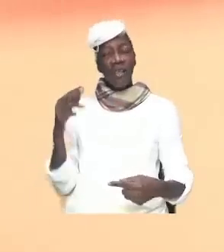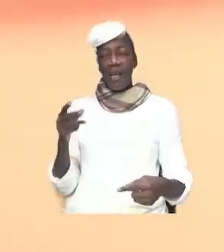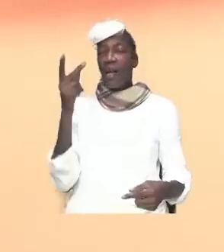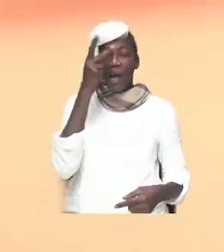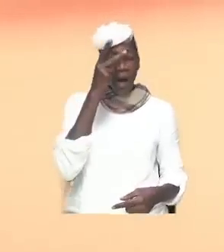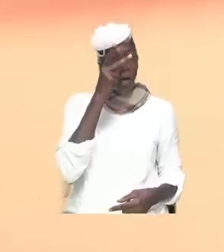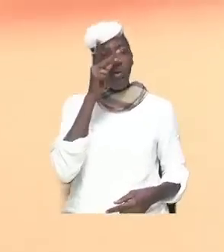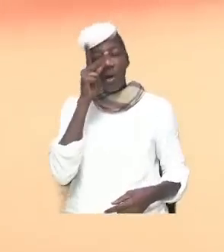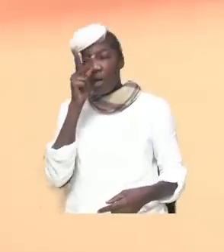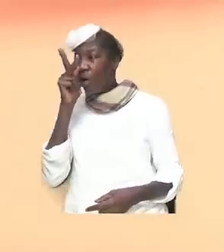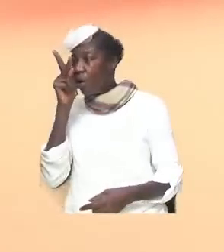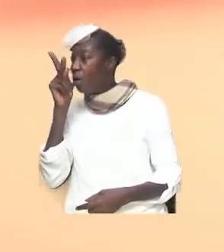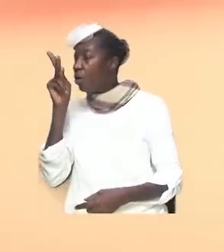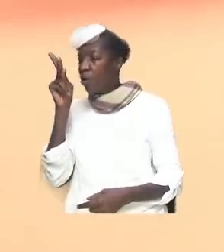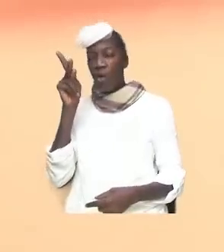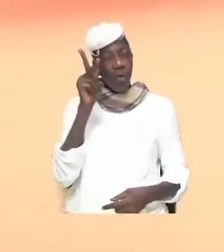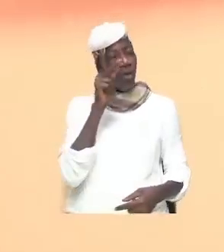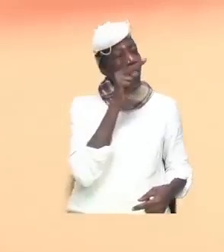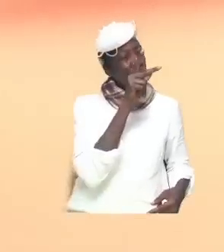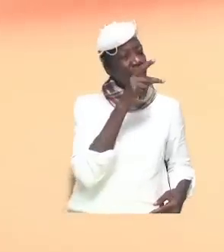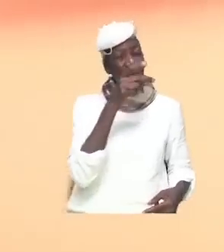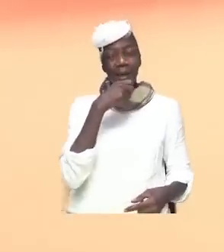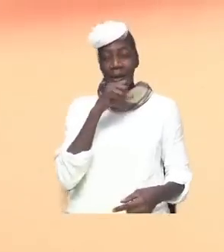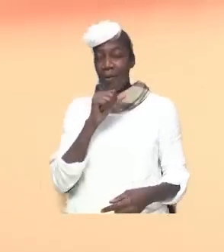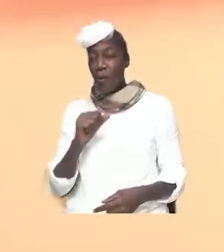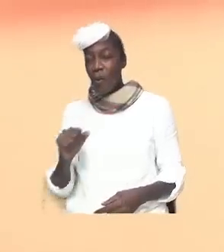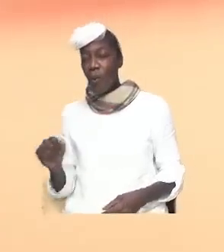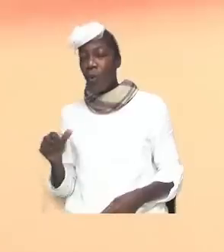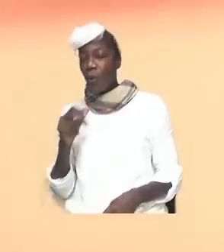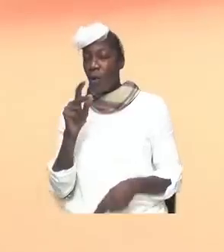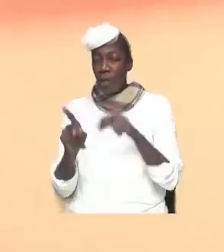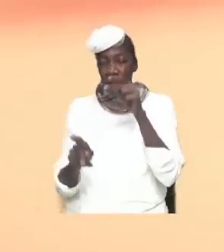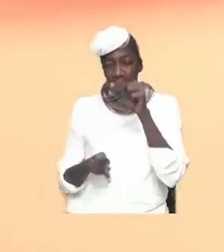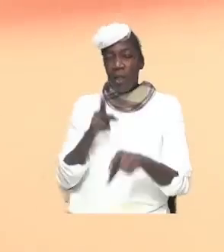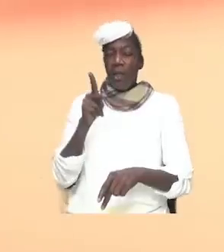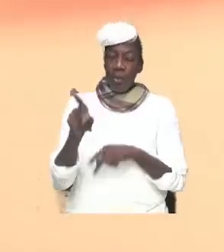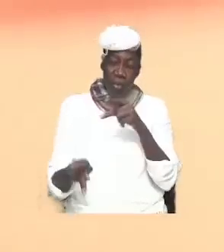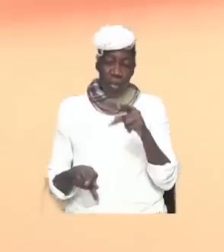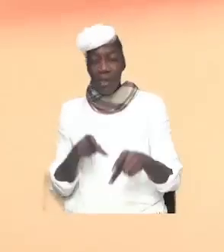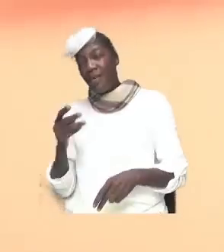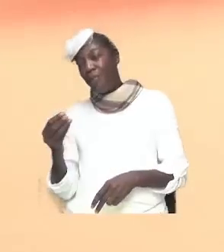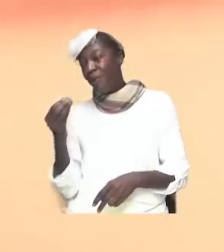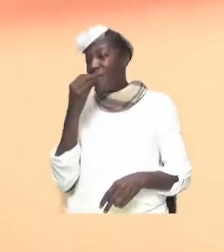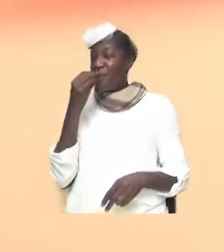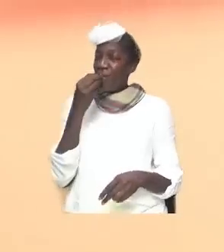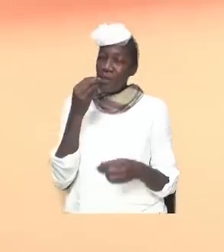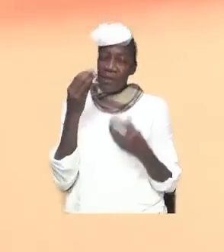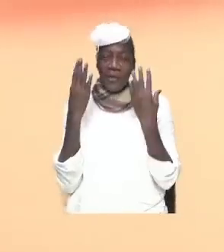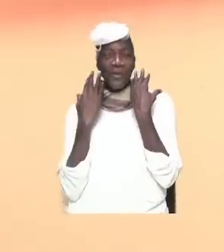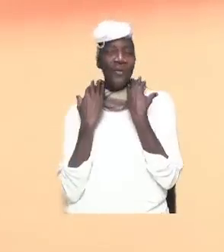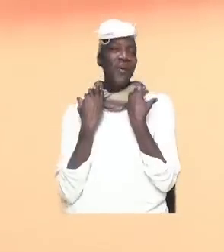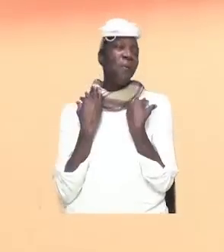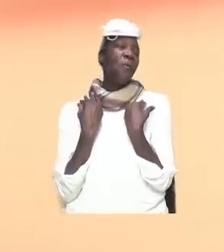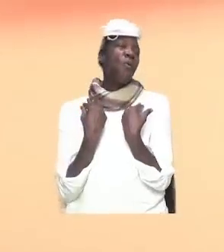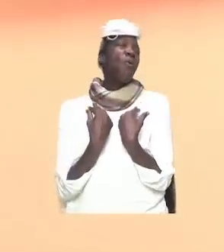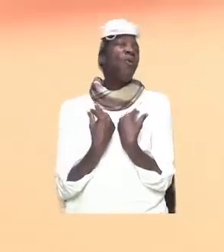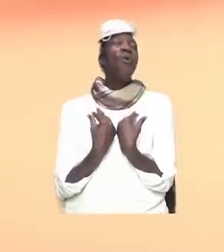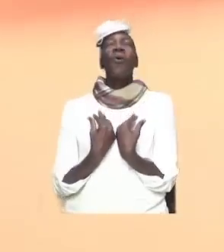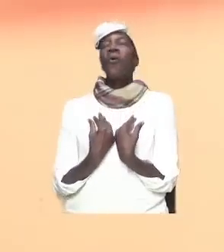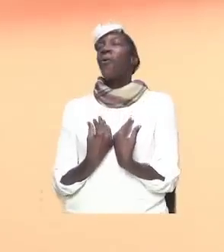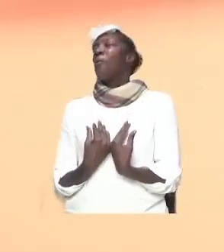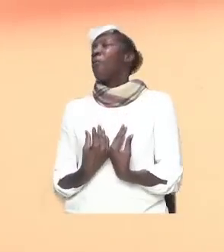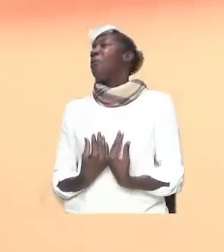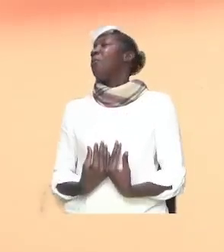see those old people eating, or we see them dressed in warm clothes or cool clothes or what kind of